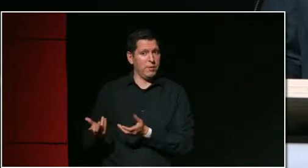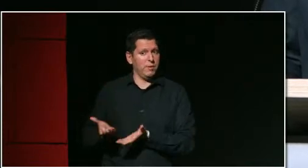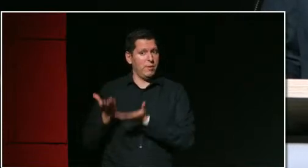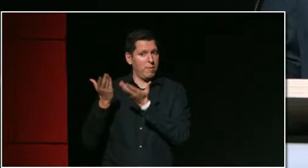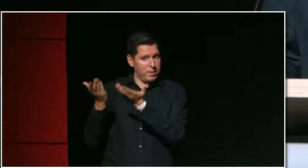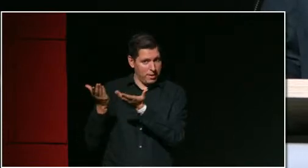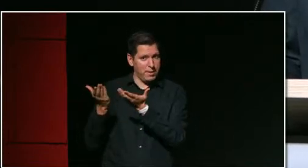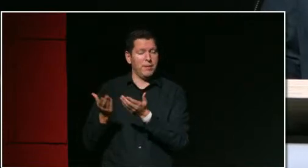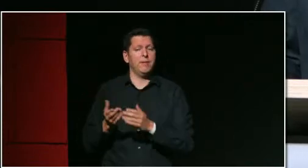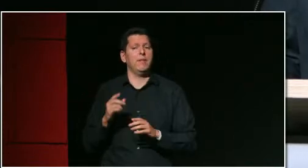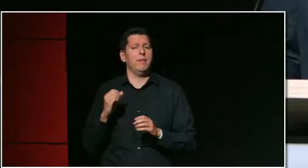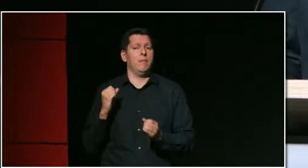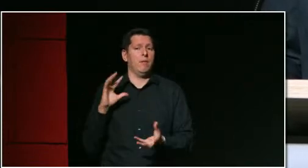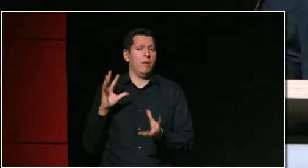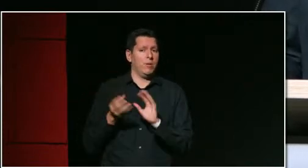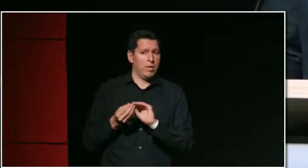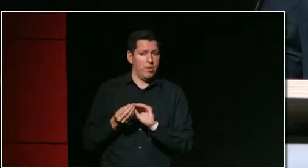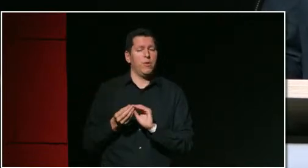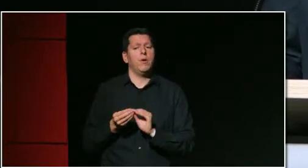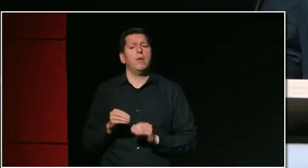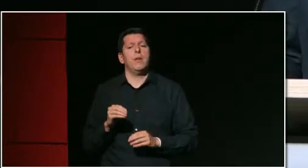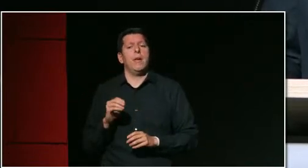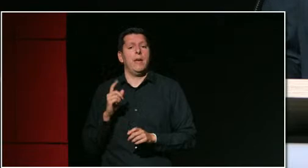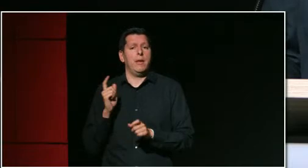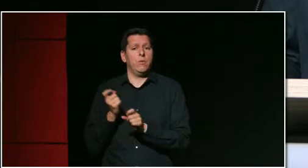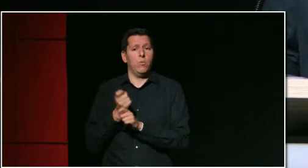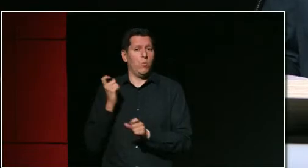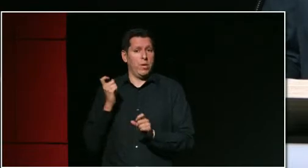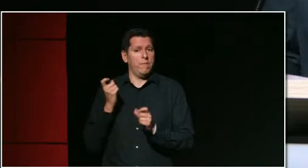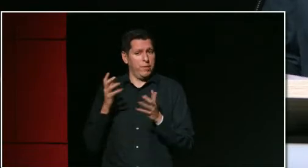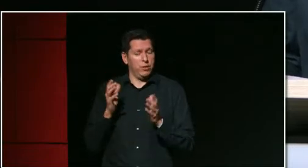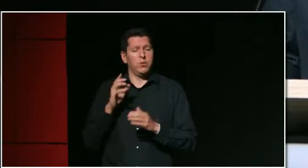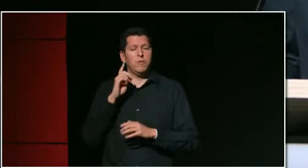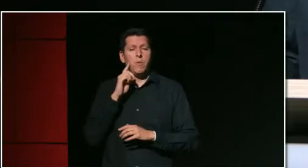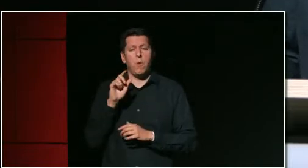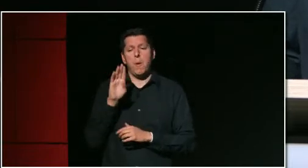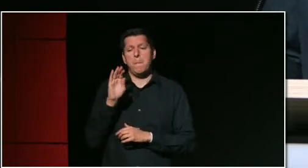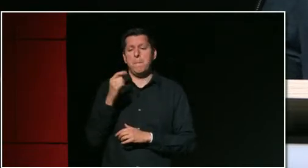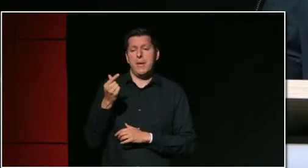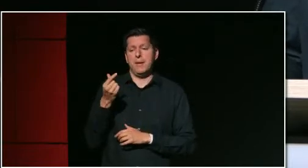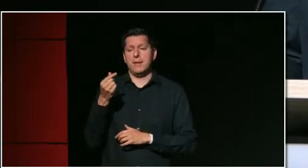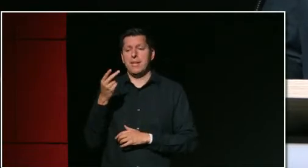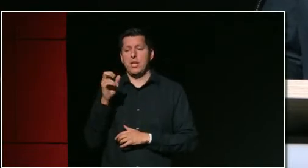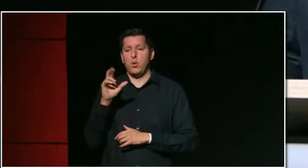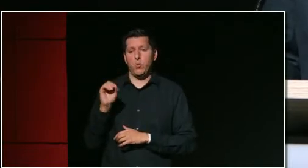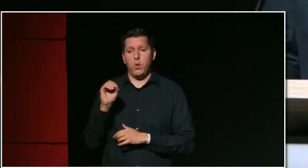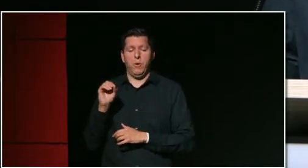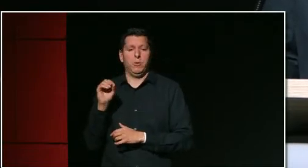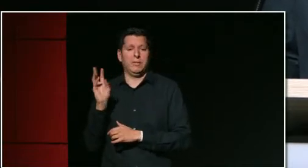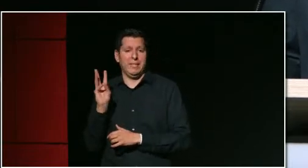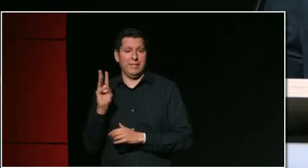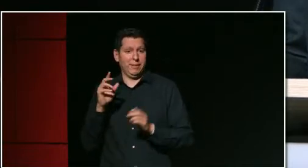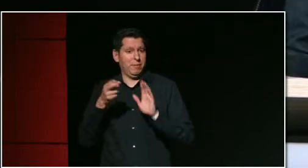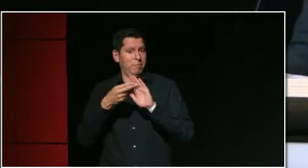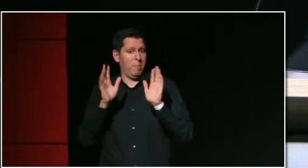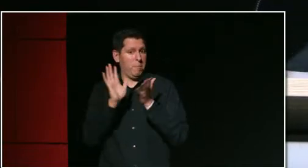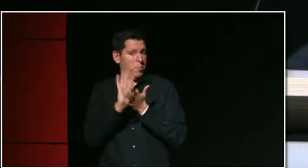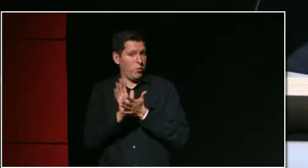he's an Academy Award winner for Big Hero 6. We bring out the filmmakers of Sea Beast.